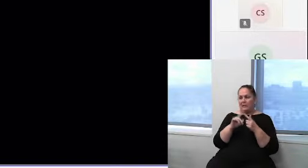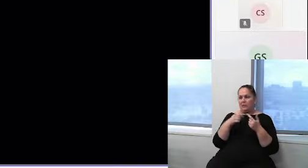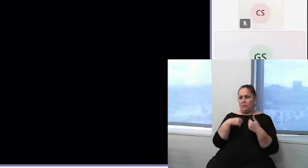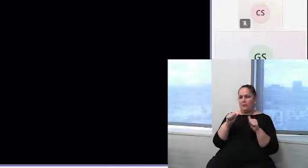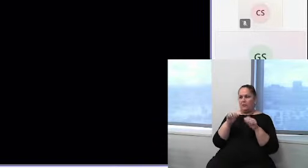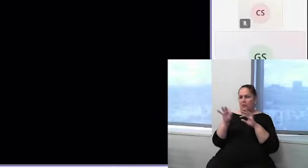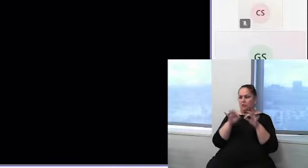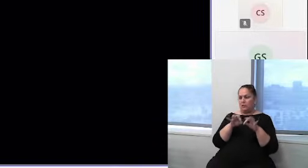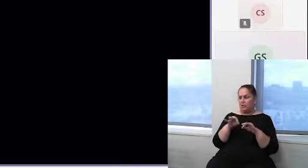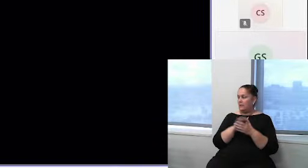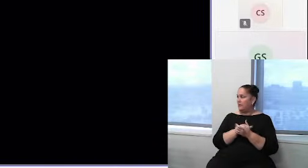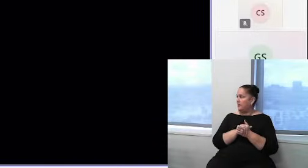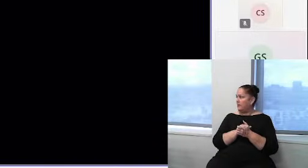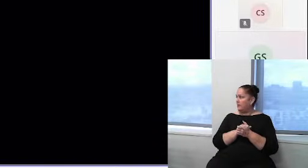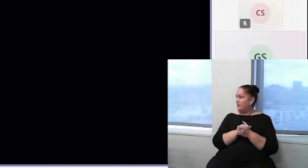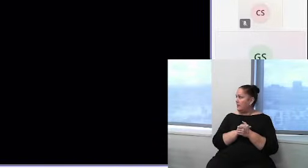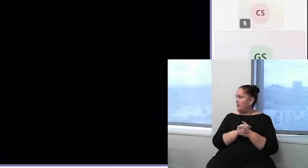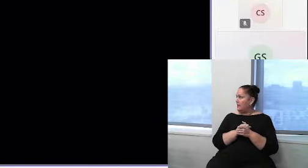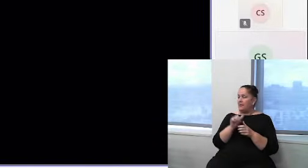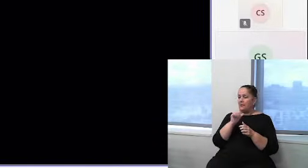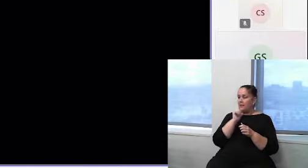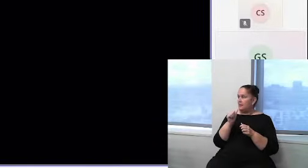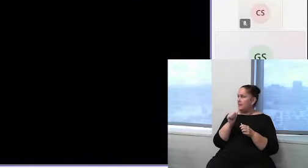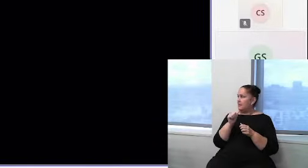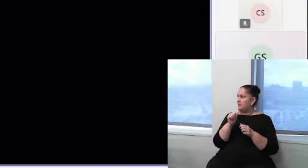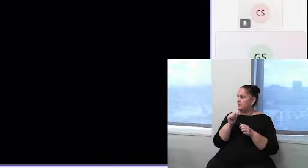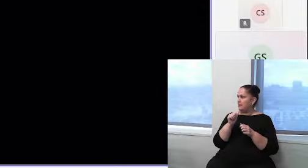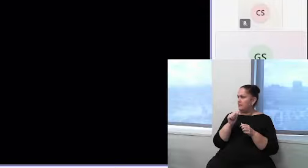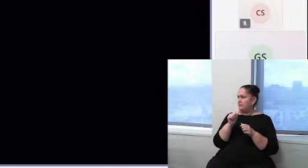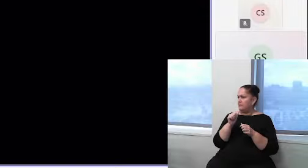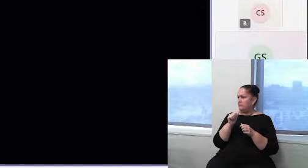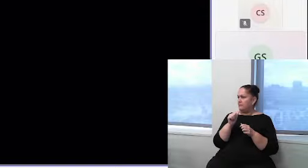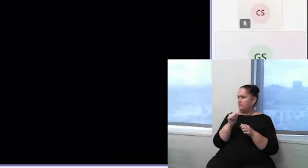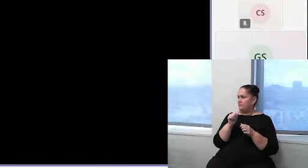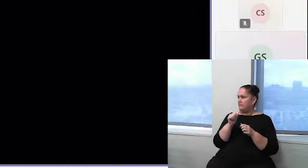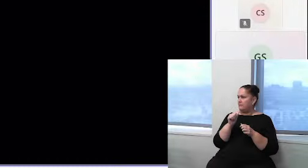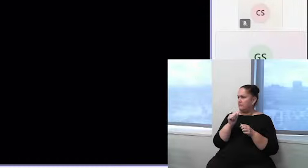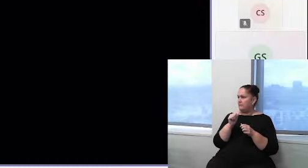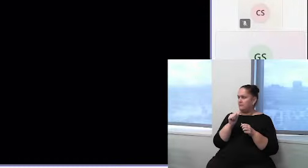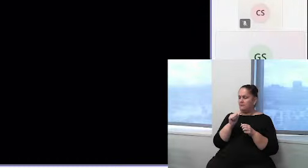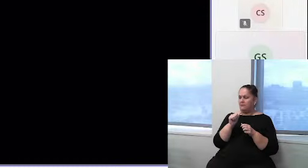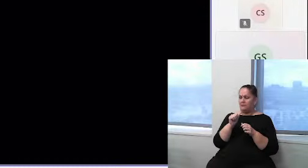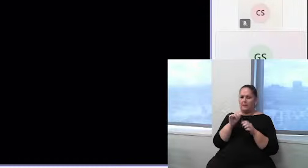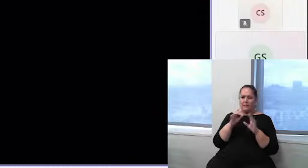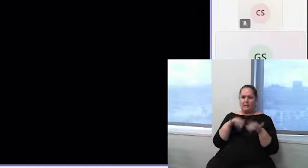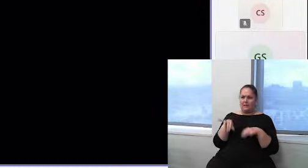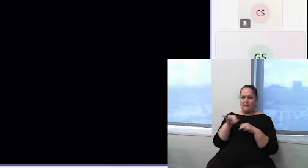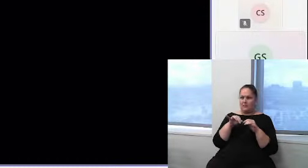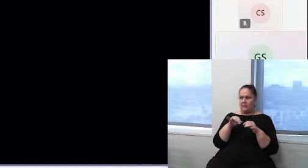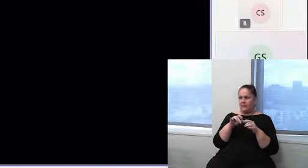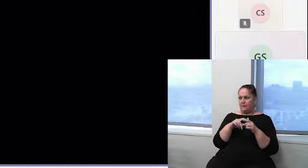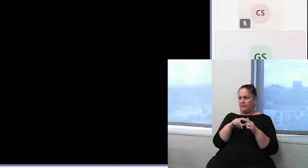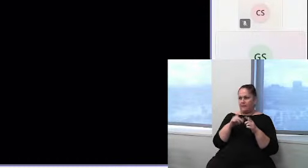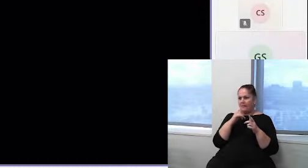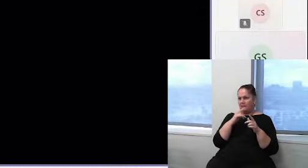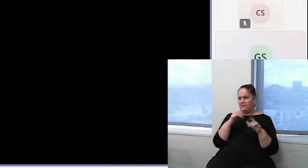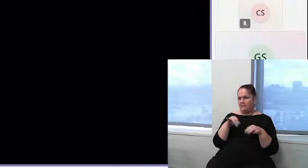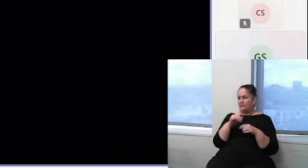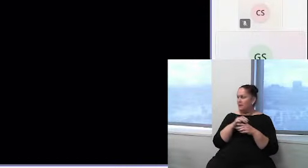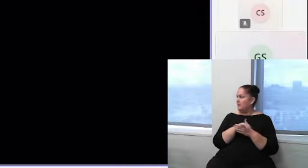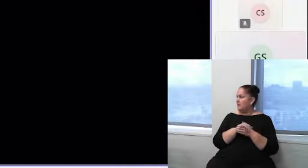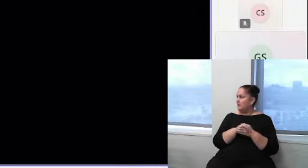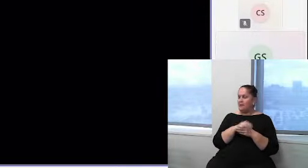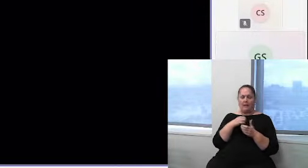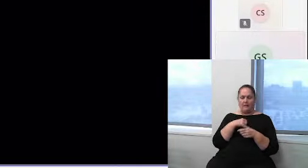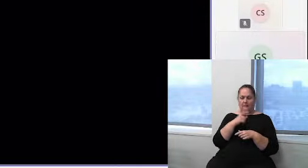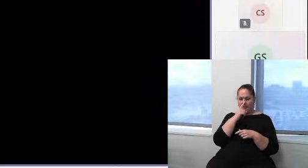where? That is what I'm trying to describe to you, which is not untypical, right? It's non-typical to be able to do it. It's just